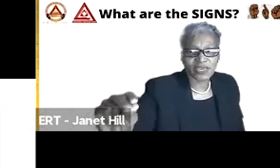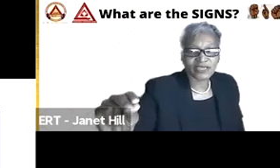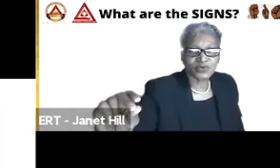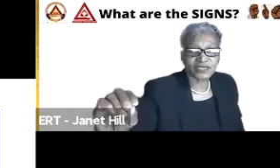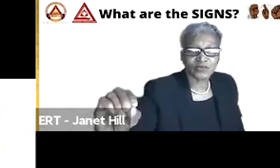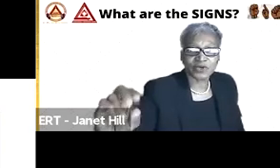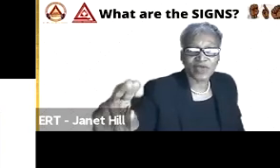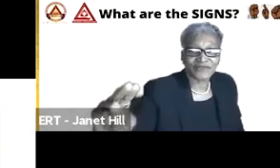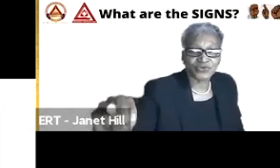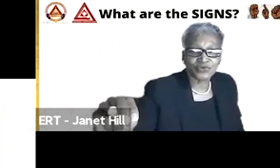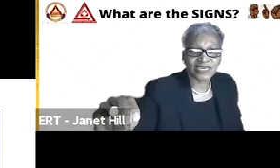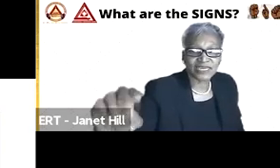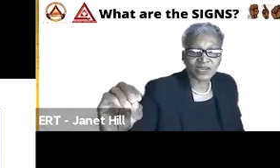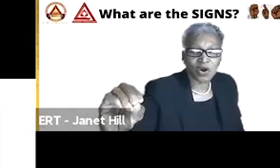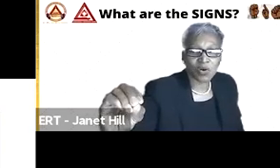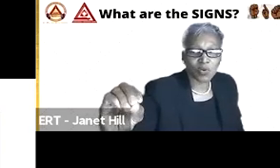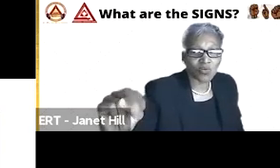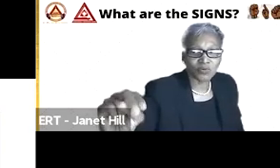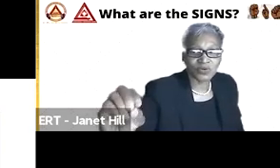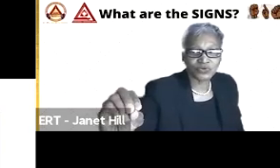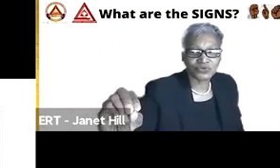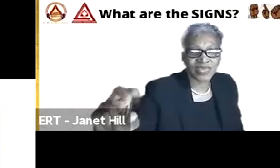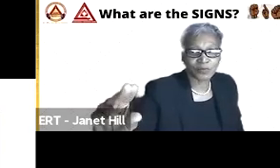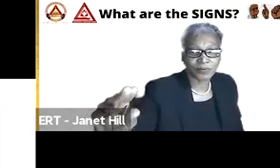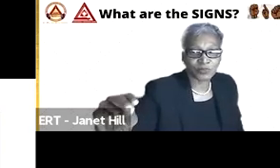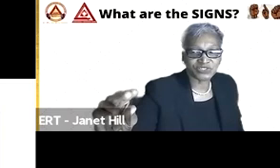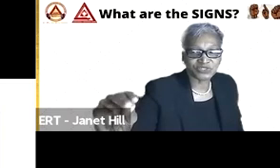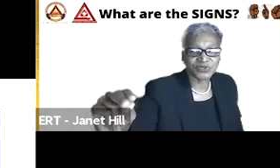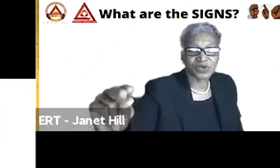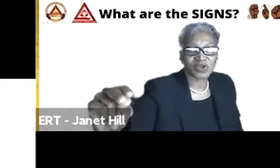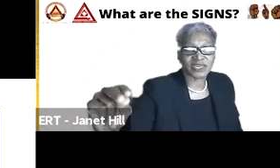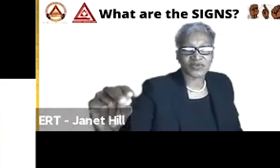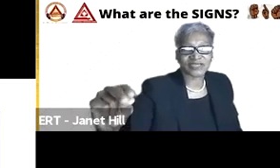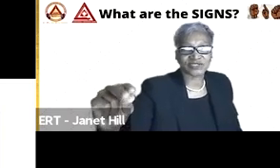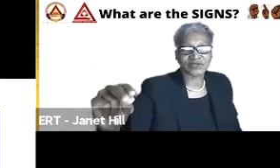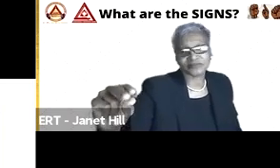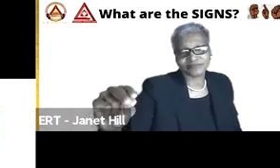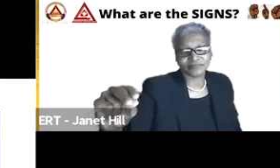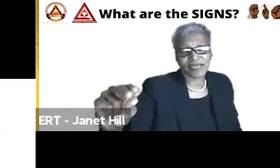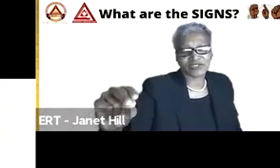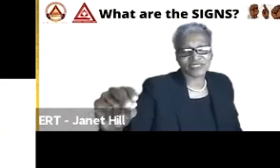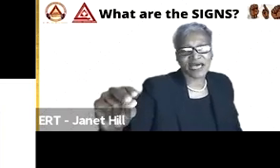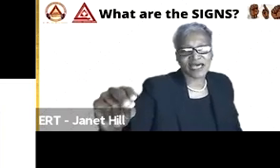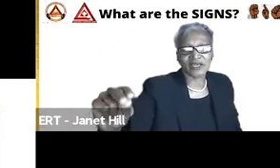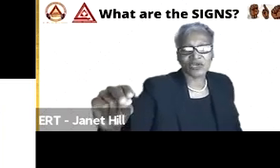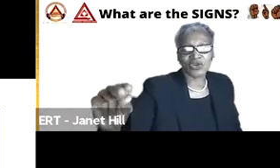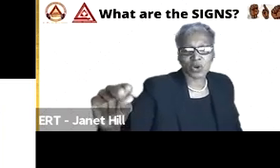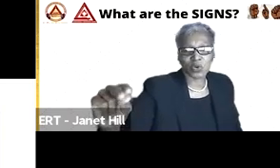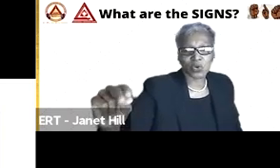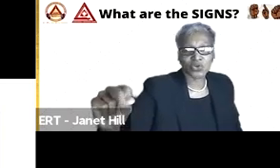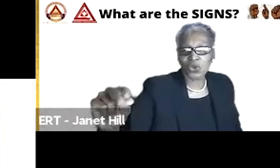no. It's really, we don't have to do N and O. We don't do that, but we just put it all together as a modified.